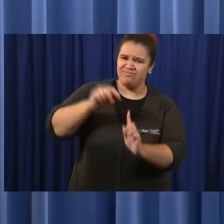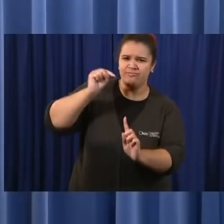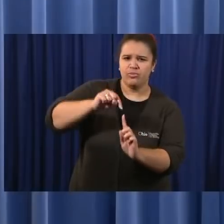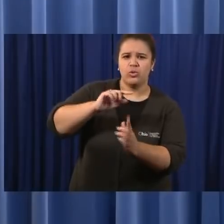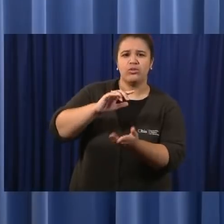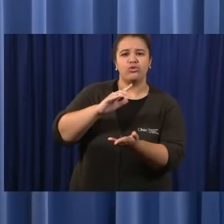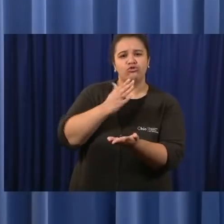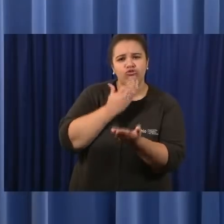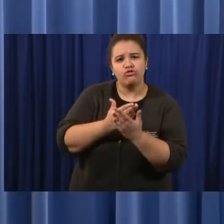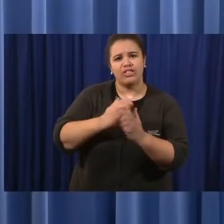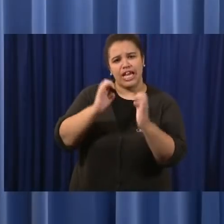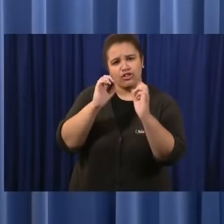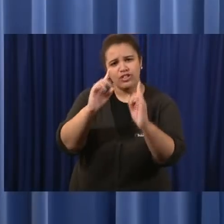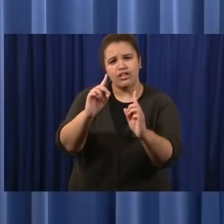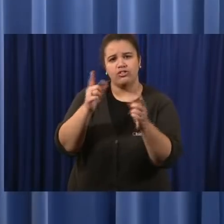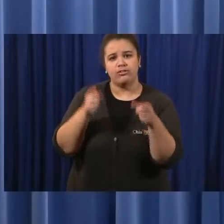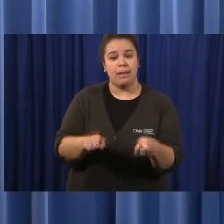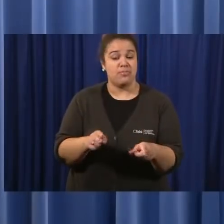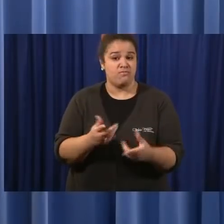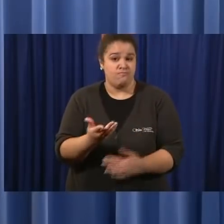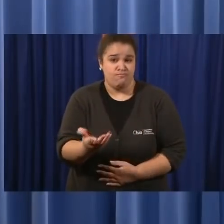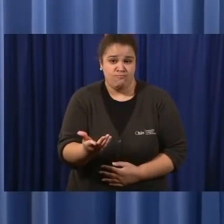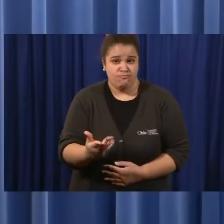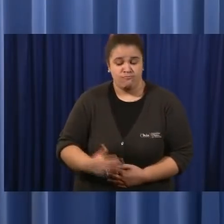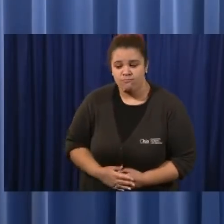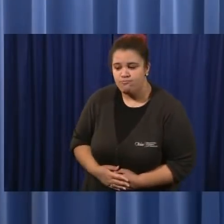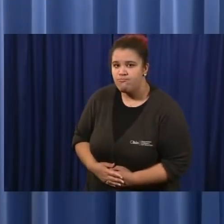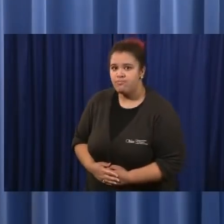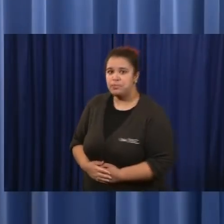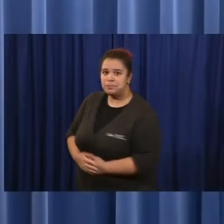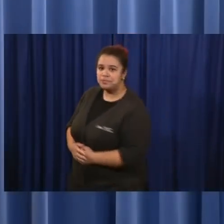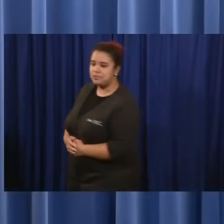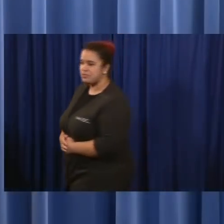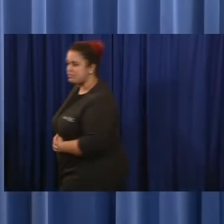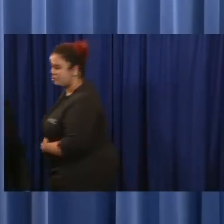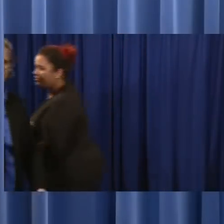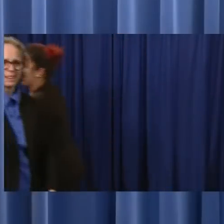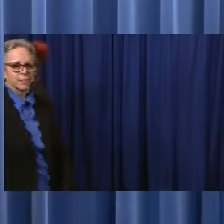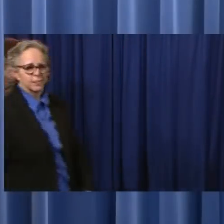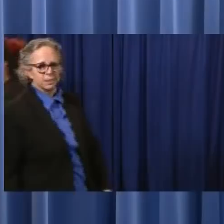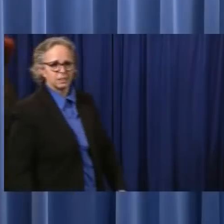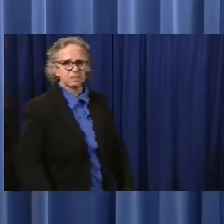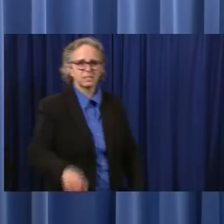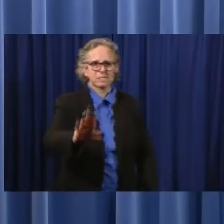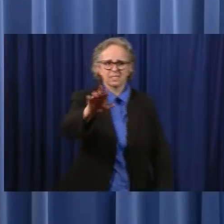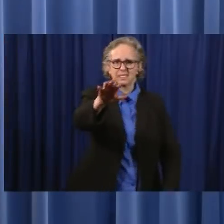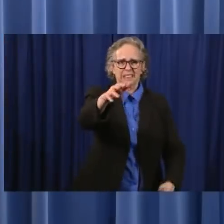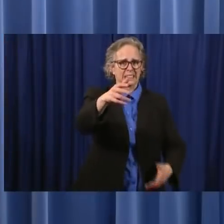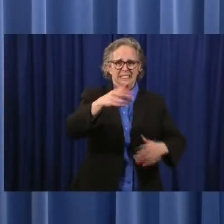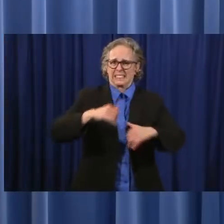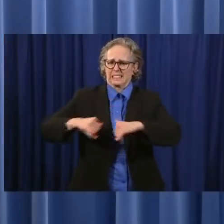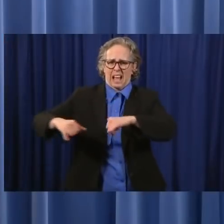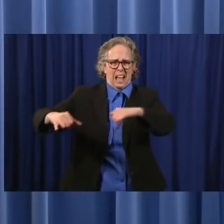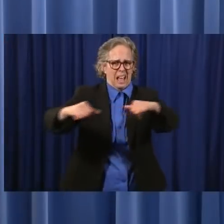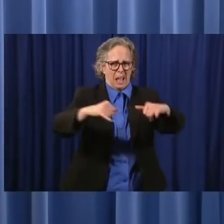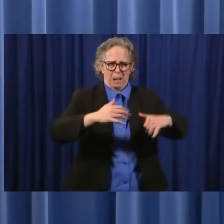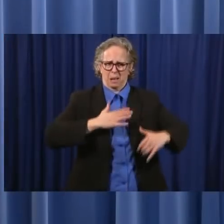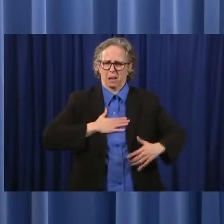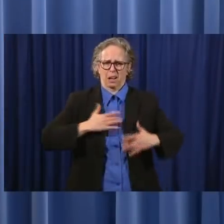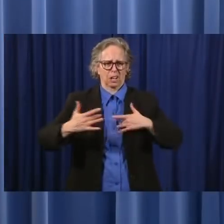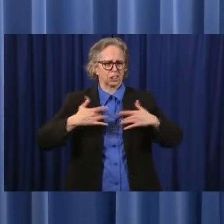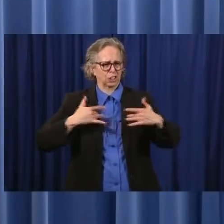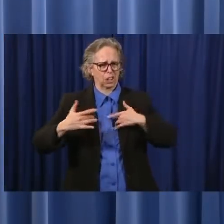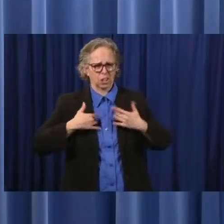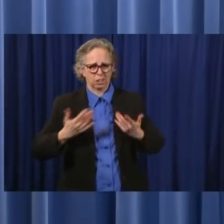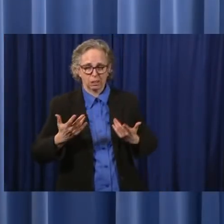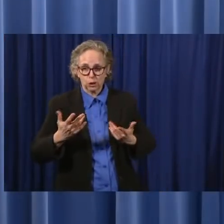Well, I think we all have that concern. You know, since physical school has been out, but kids